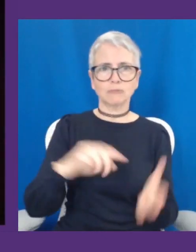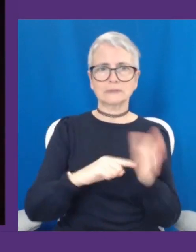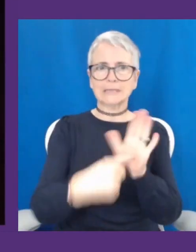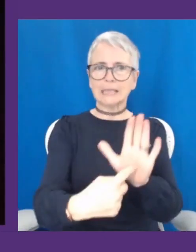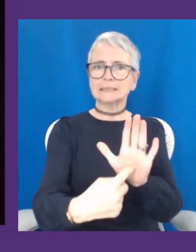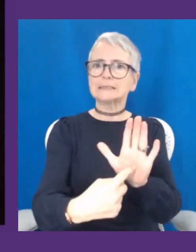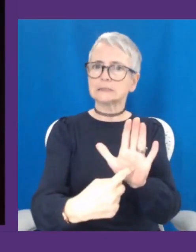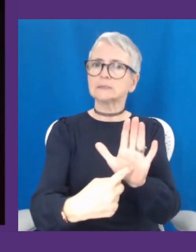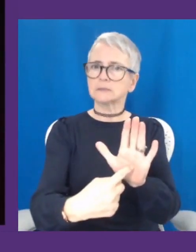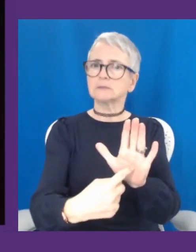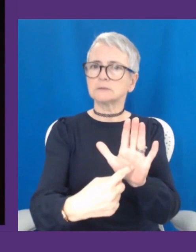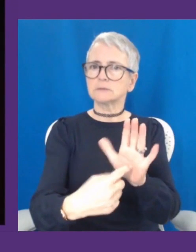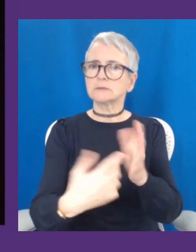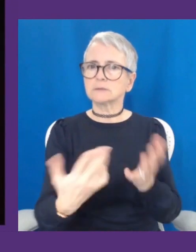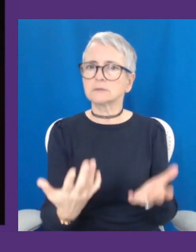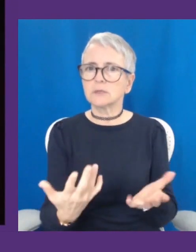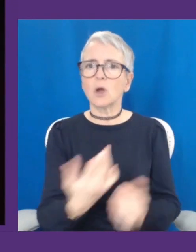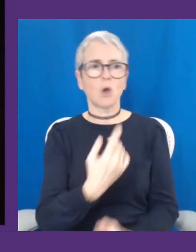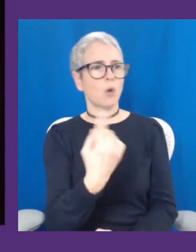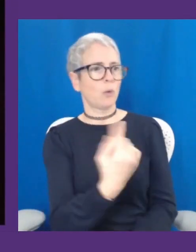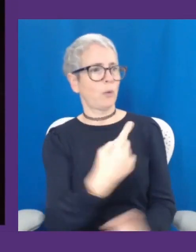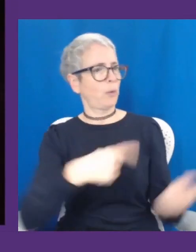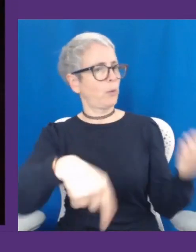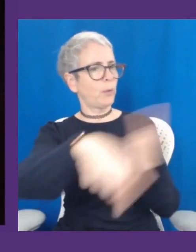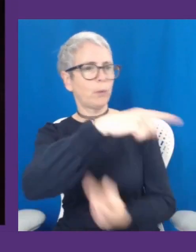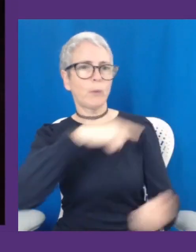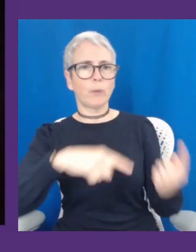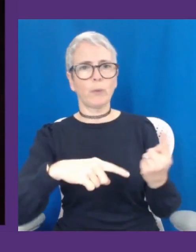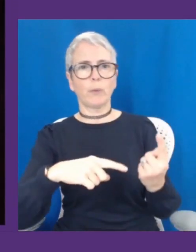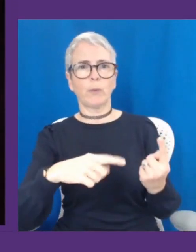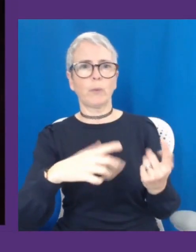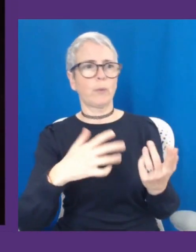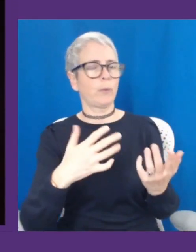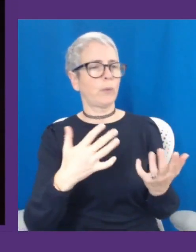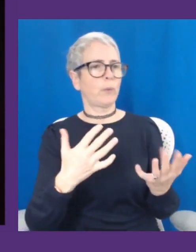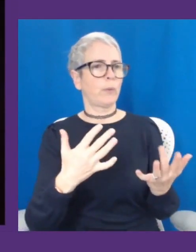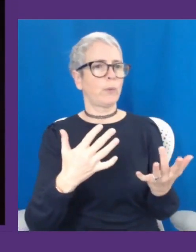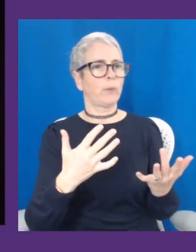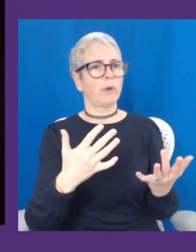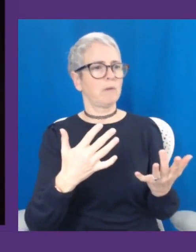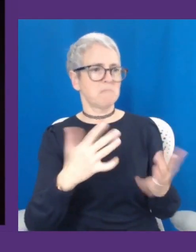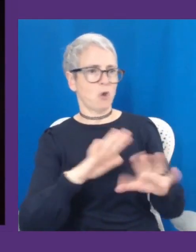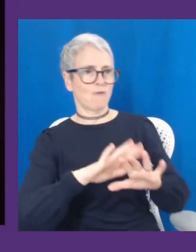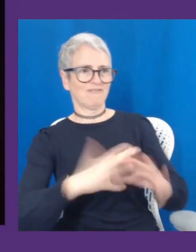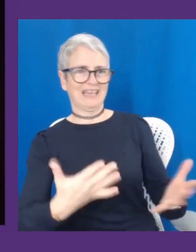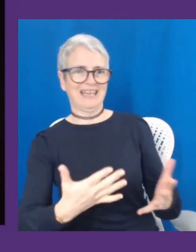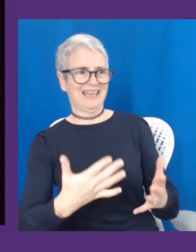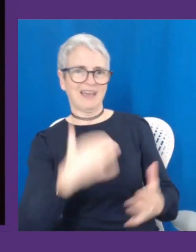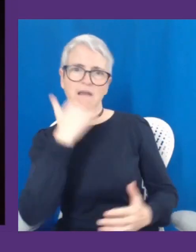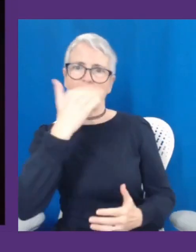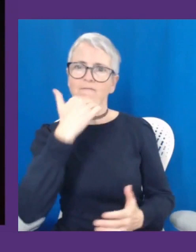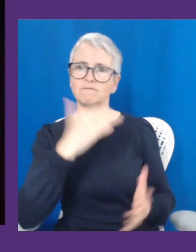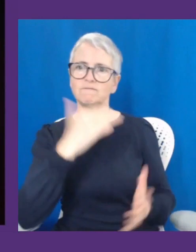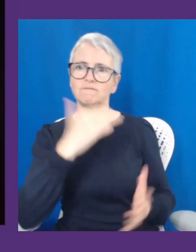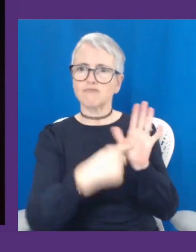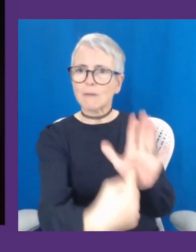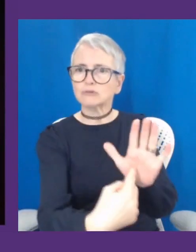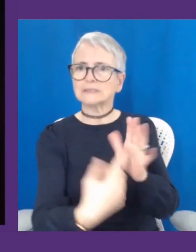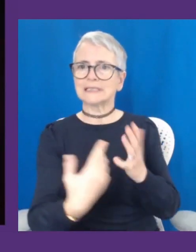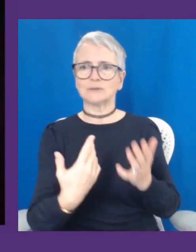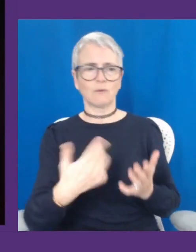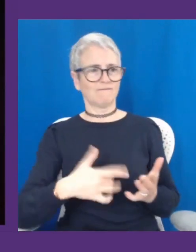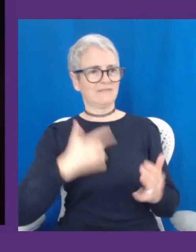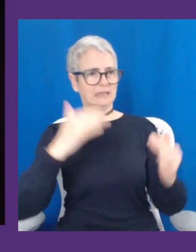for people who are not always heard, you know, particularly the underrepresented and people who are treated inequitably.